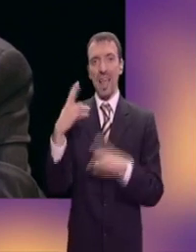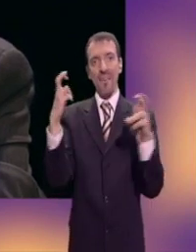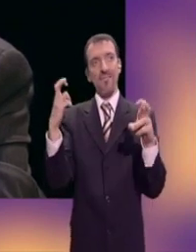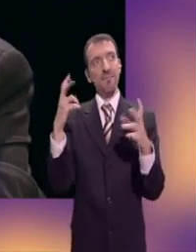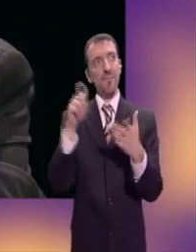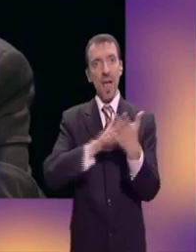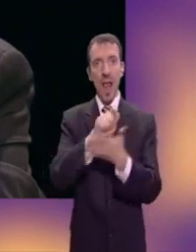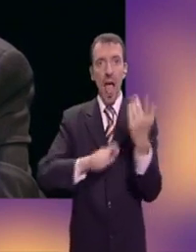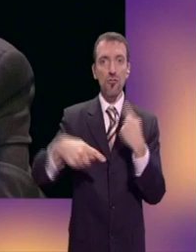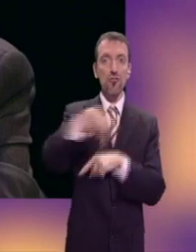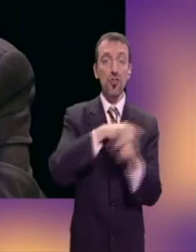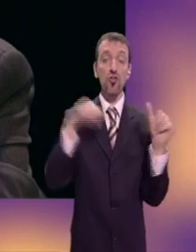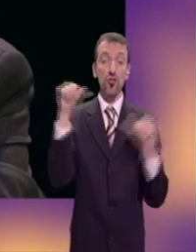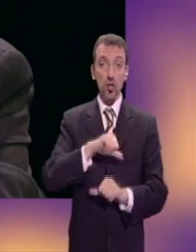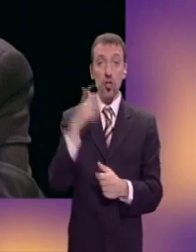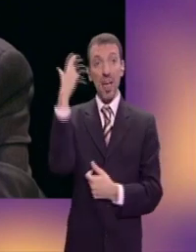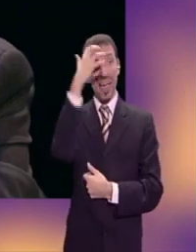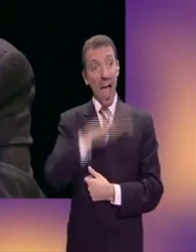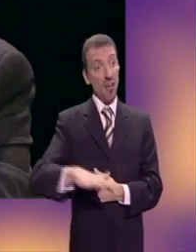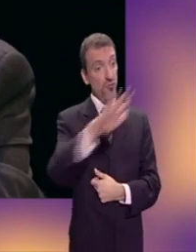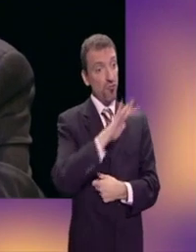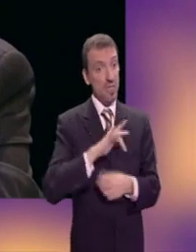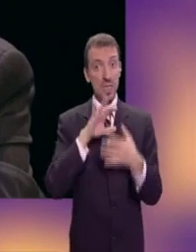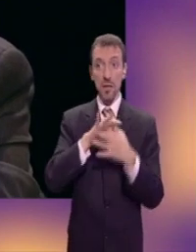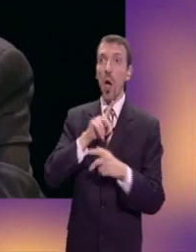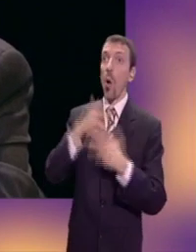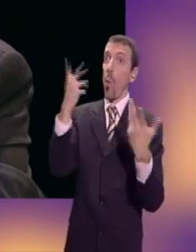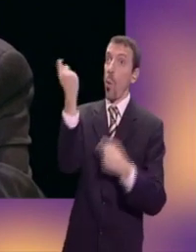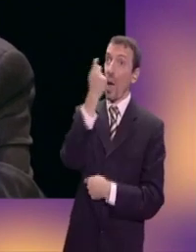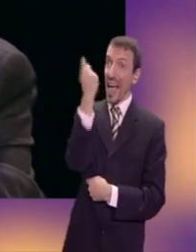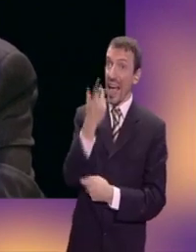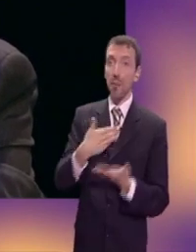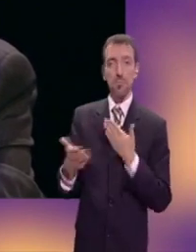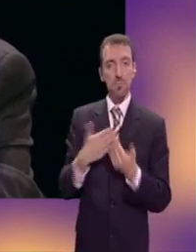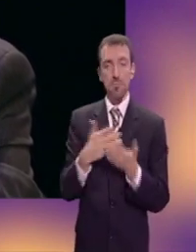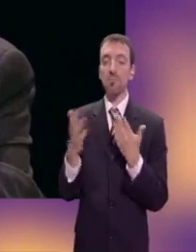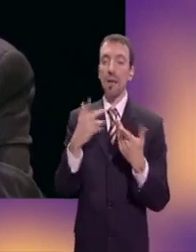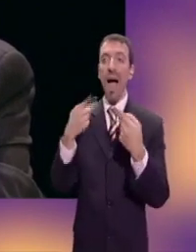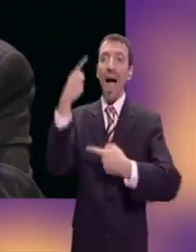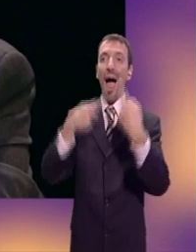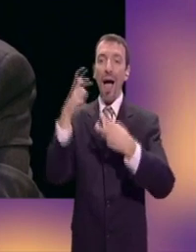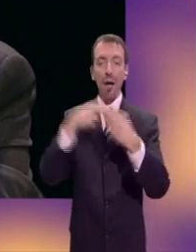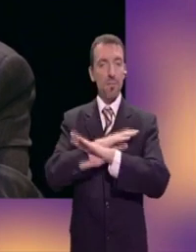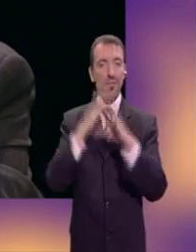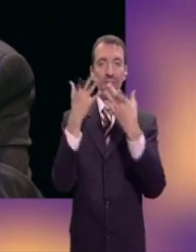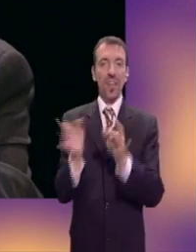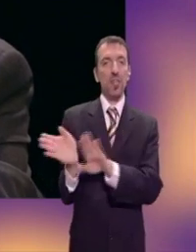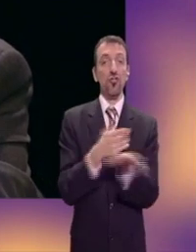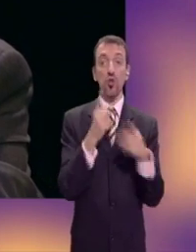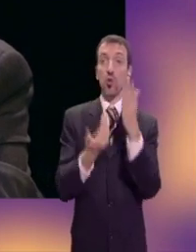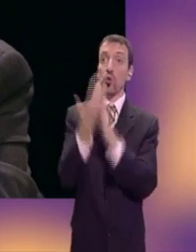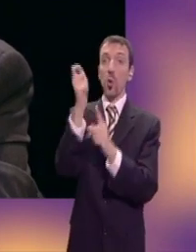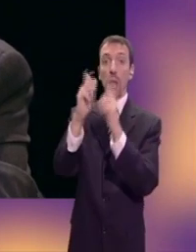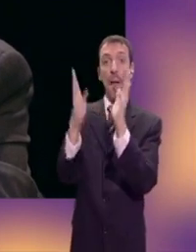We should hear the issues. The country is sensible. Whoever wins, the arguments are folded up, the new Prime Minister can bring in